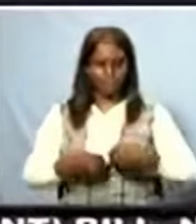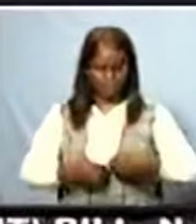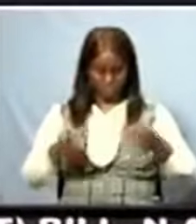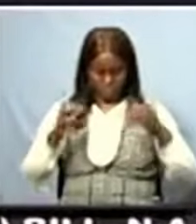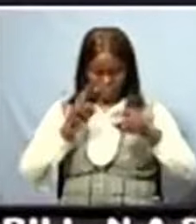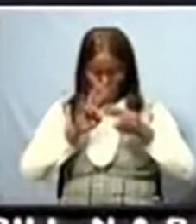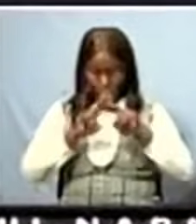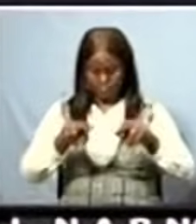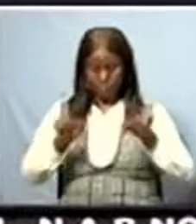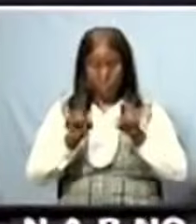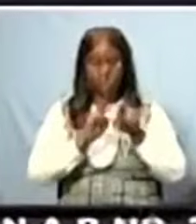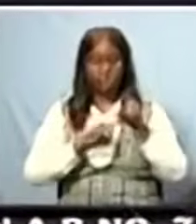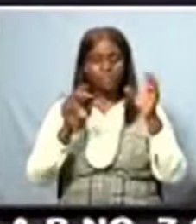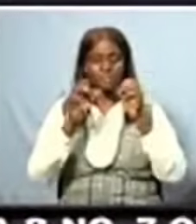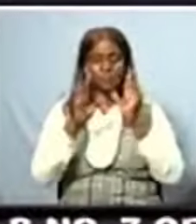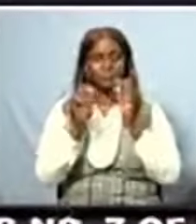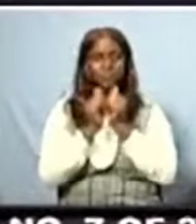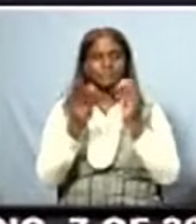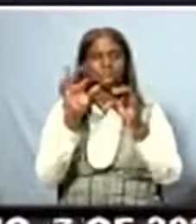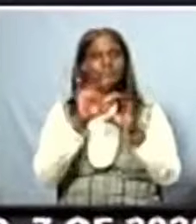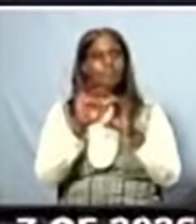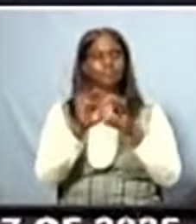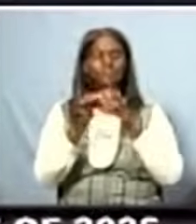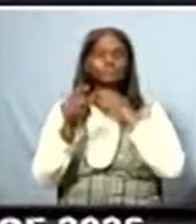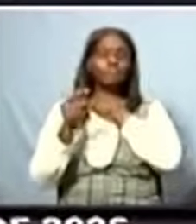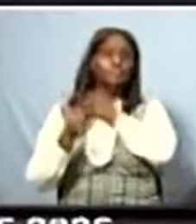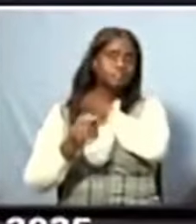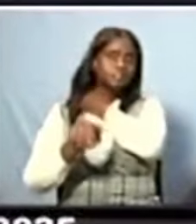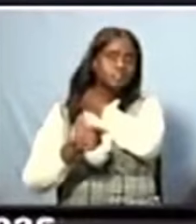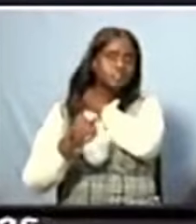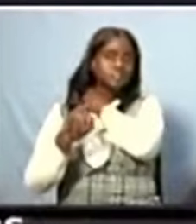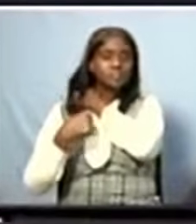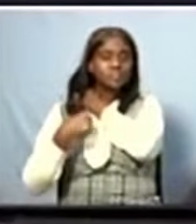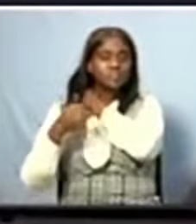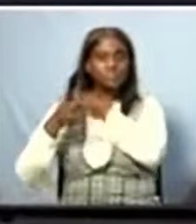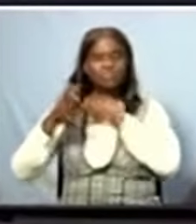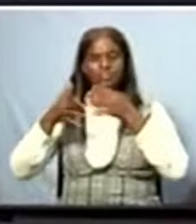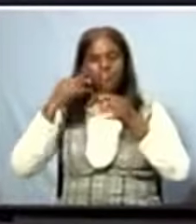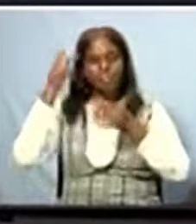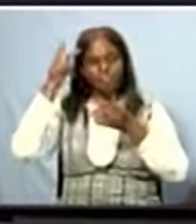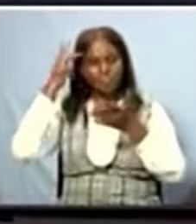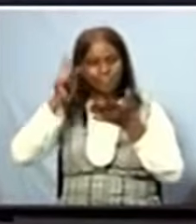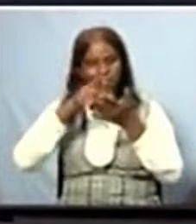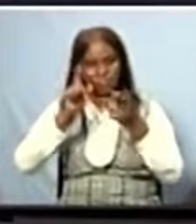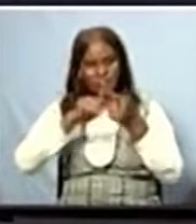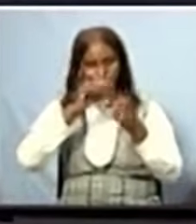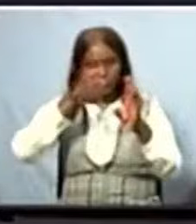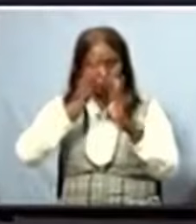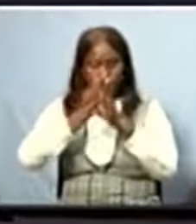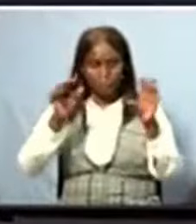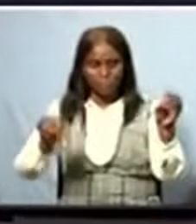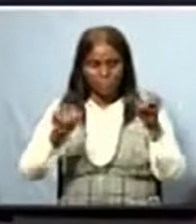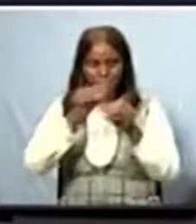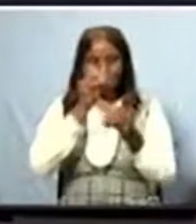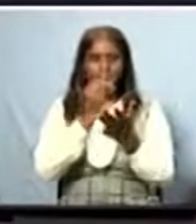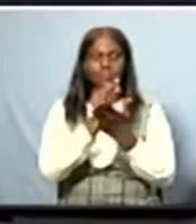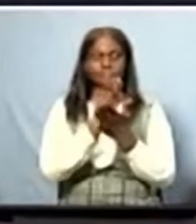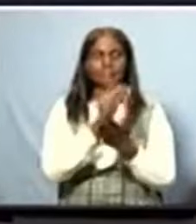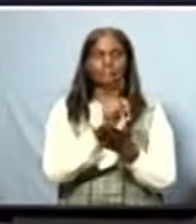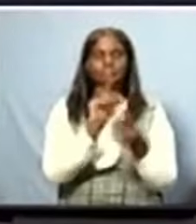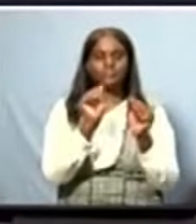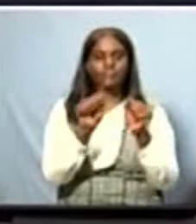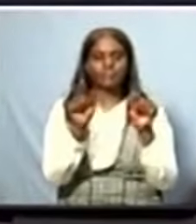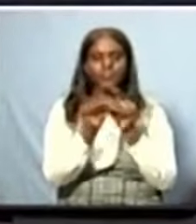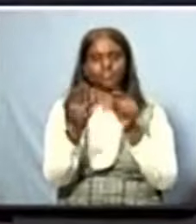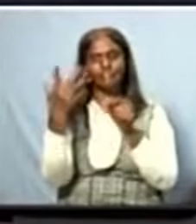council chairperson, and councillor without a by-election. Allowing political parties to directly replace such offices